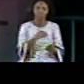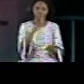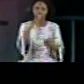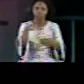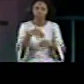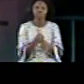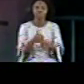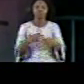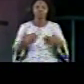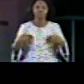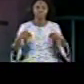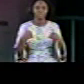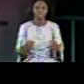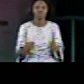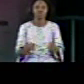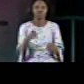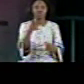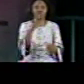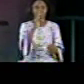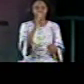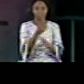up you are delivered